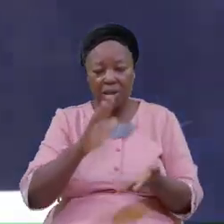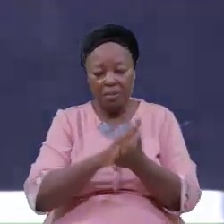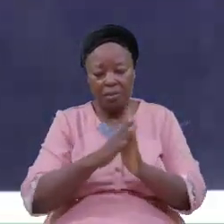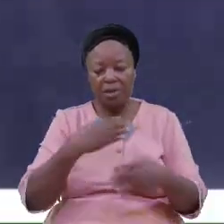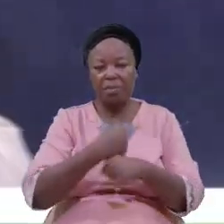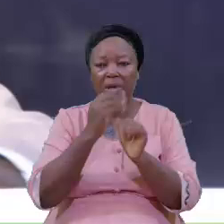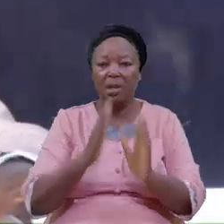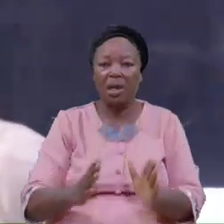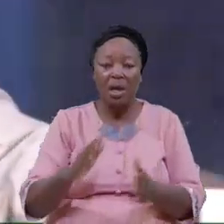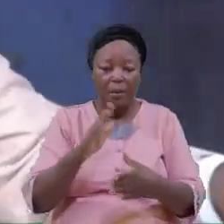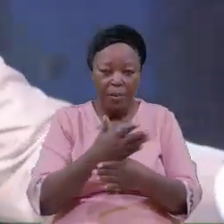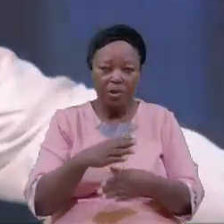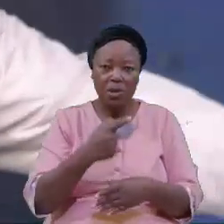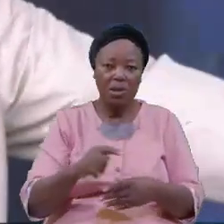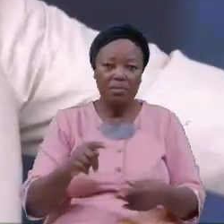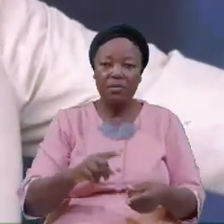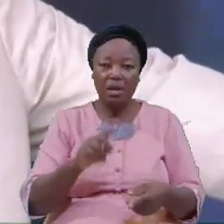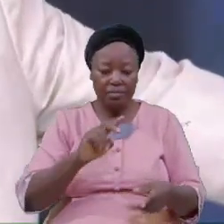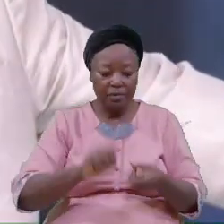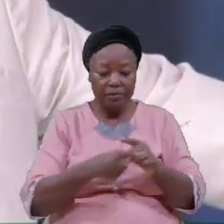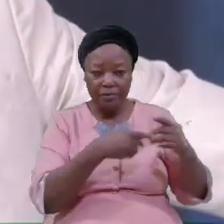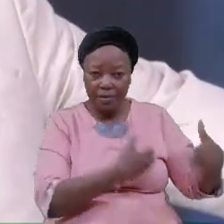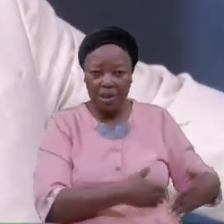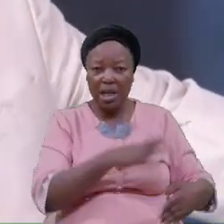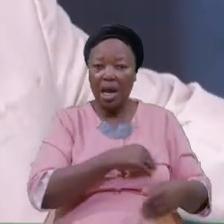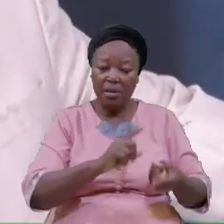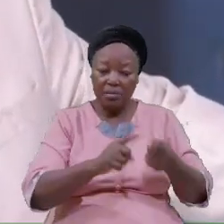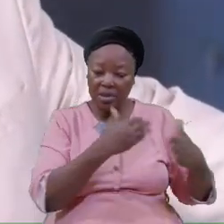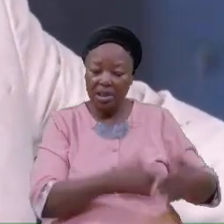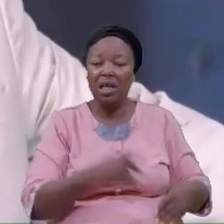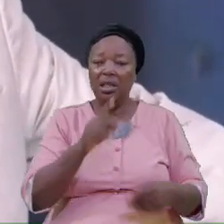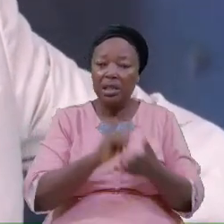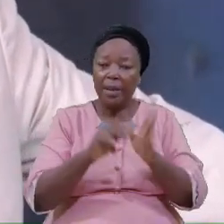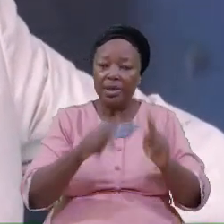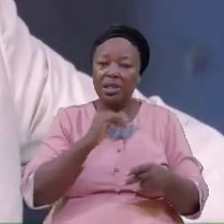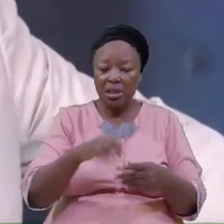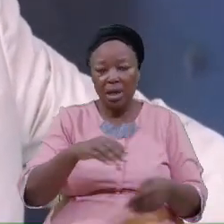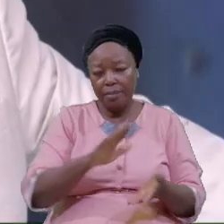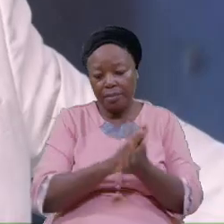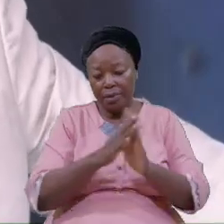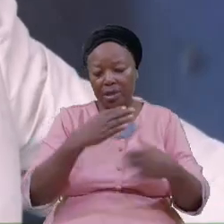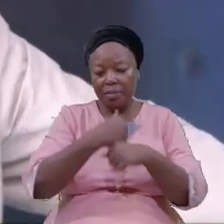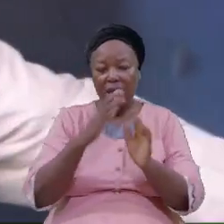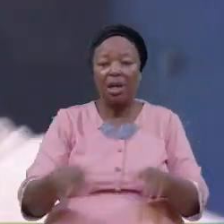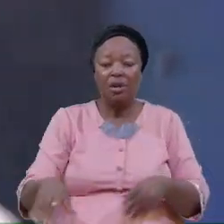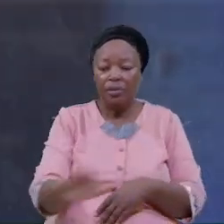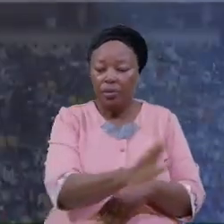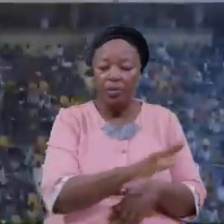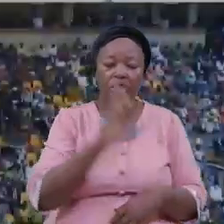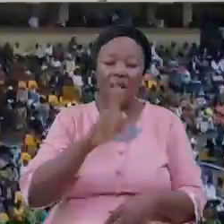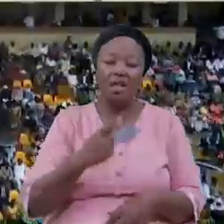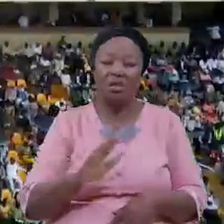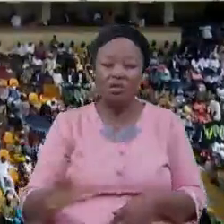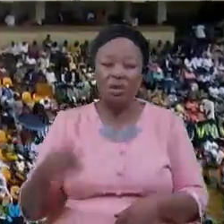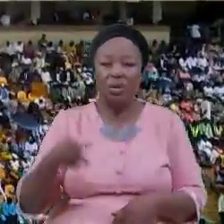Between neighbors and neighbors, he is a peacemaker. Those are the children of God.